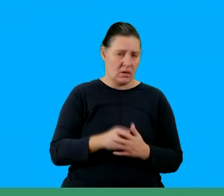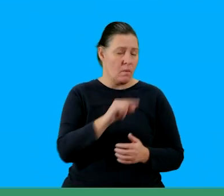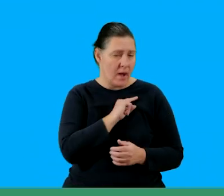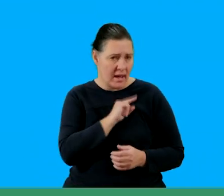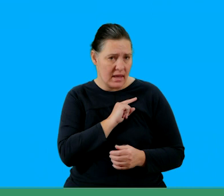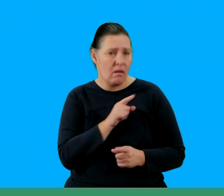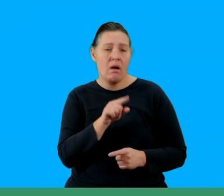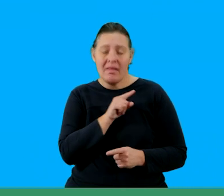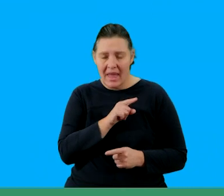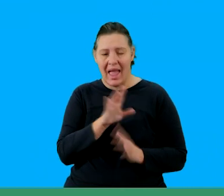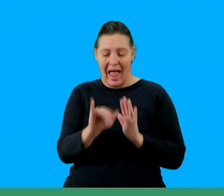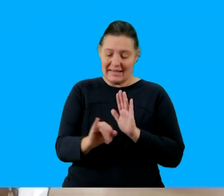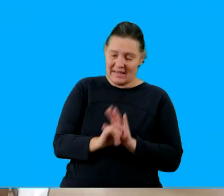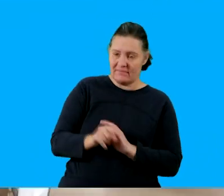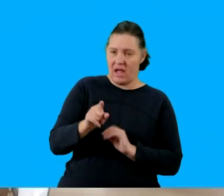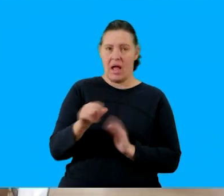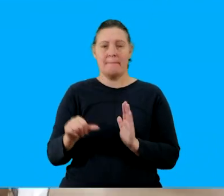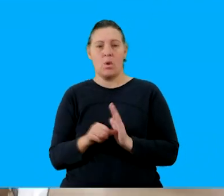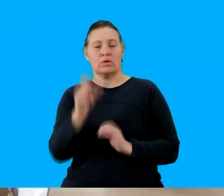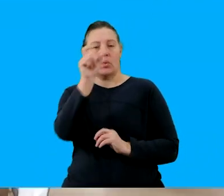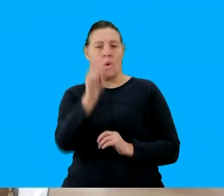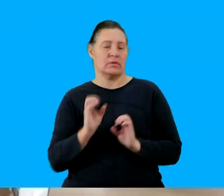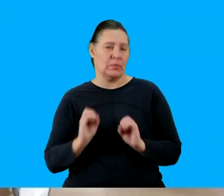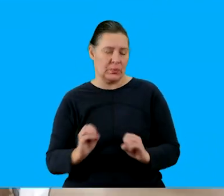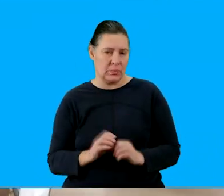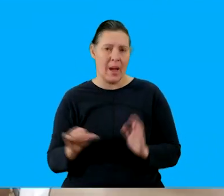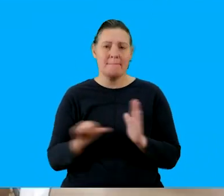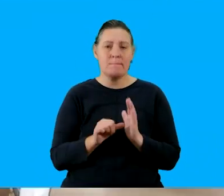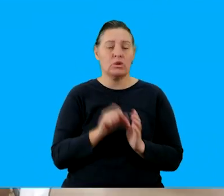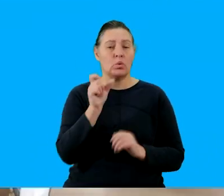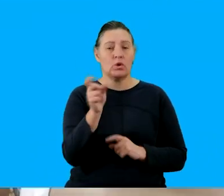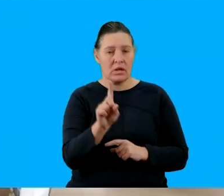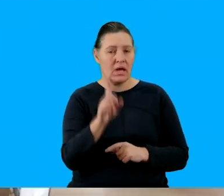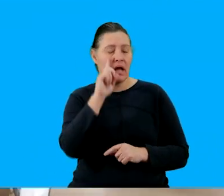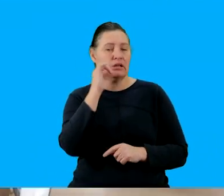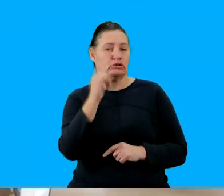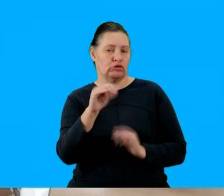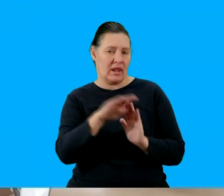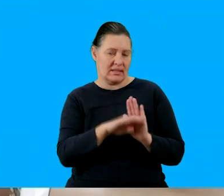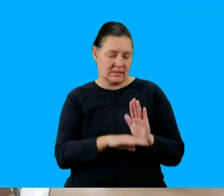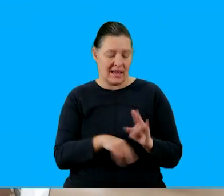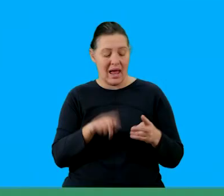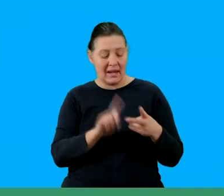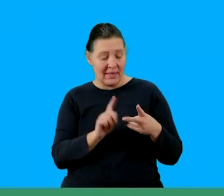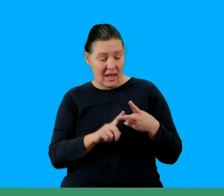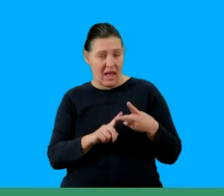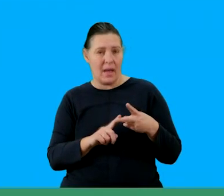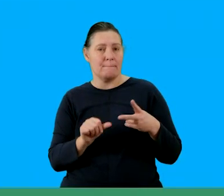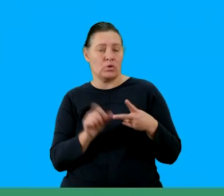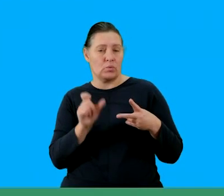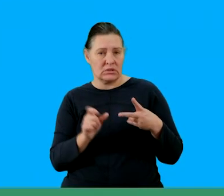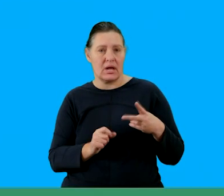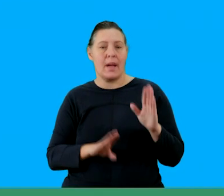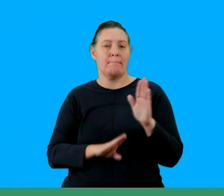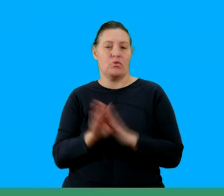scenario. Why? Because they don't identify the keywords. So what was your keyword here is the checklist. And another keyword for you